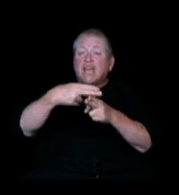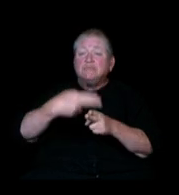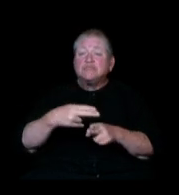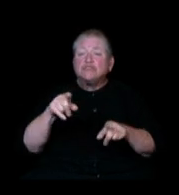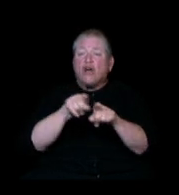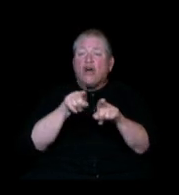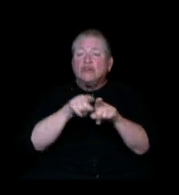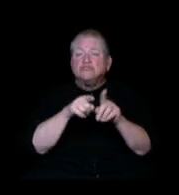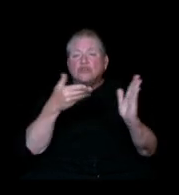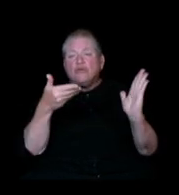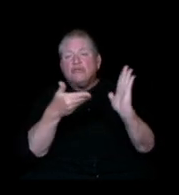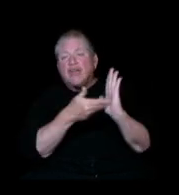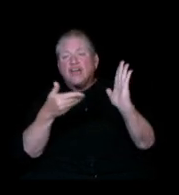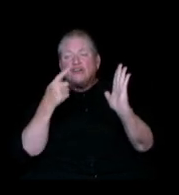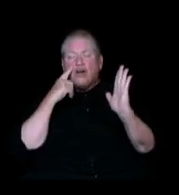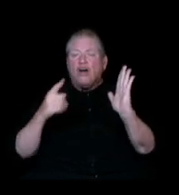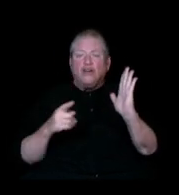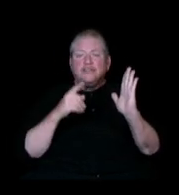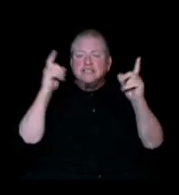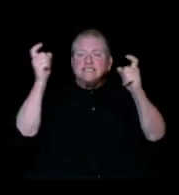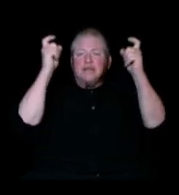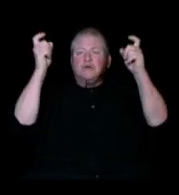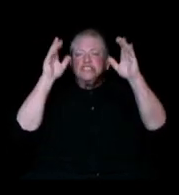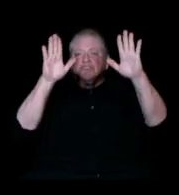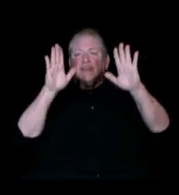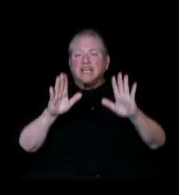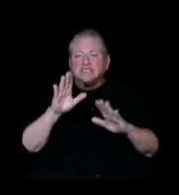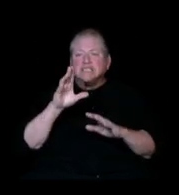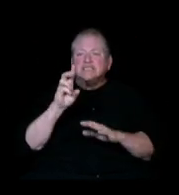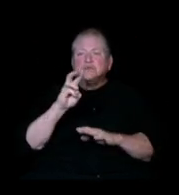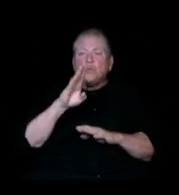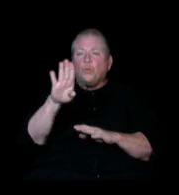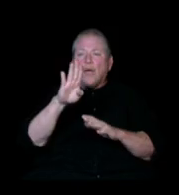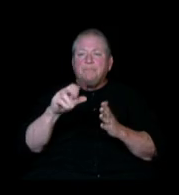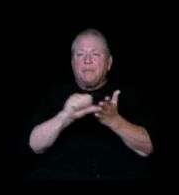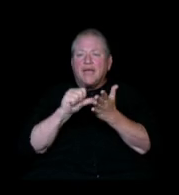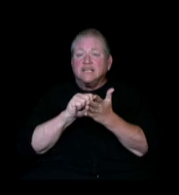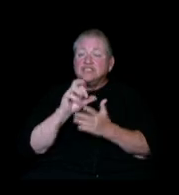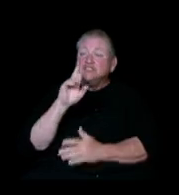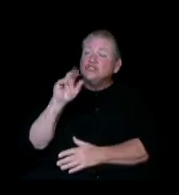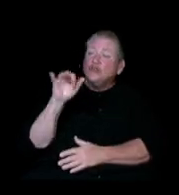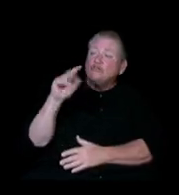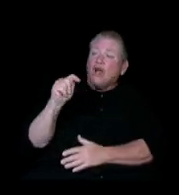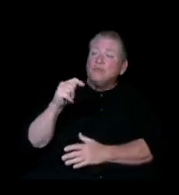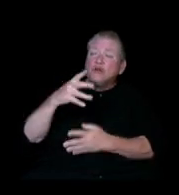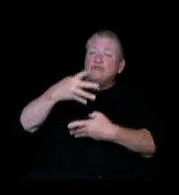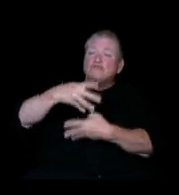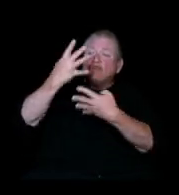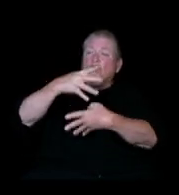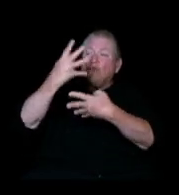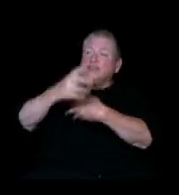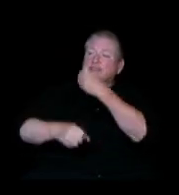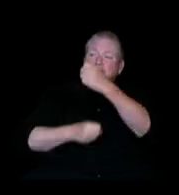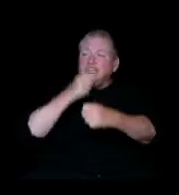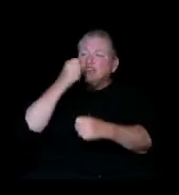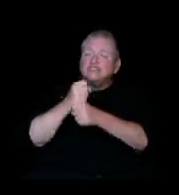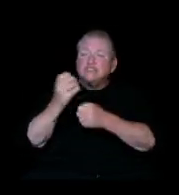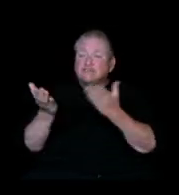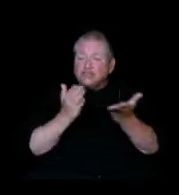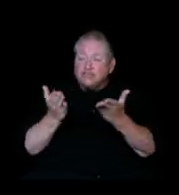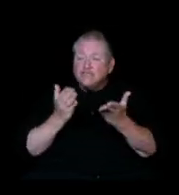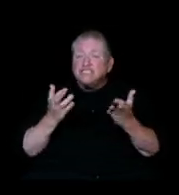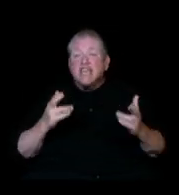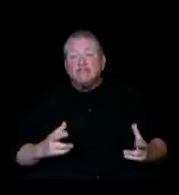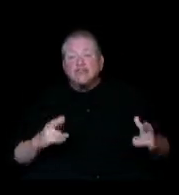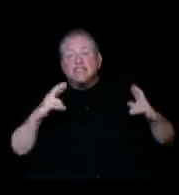also accessible on the Celebration of Excellence webpage as well. So Robert, please roll the years of service